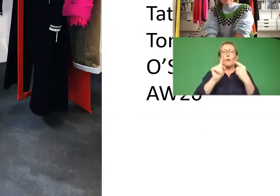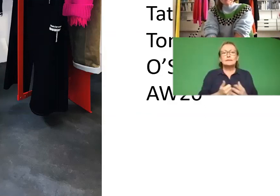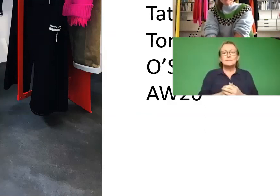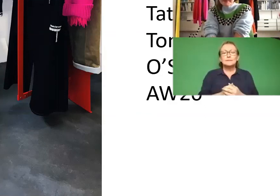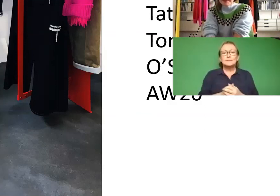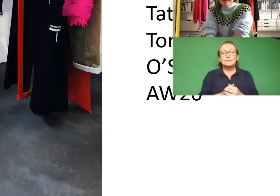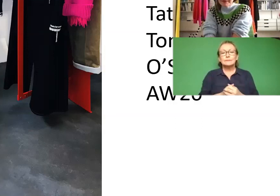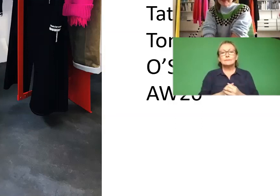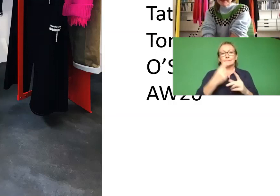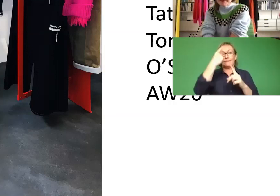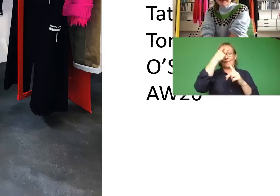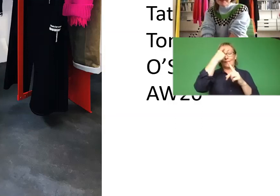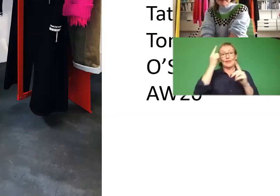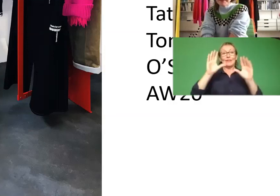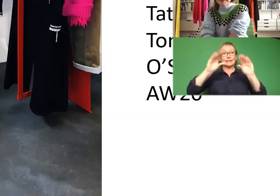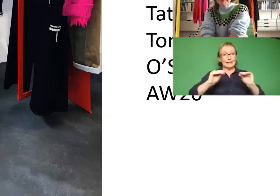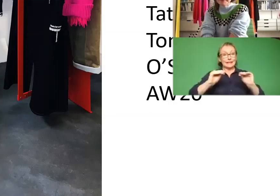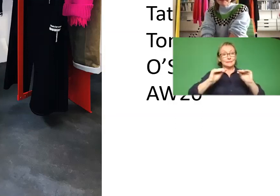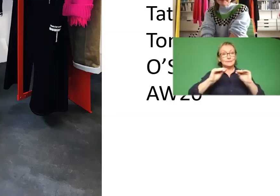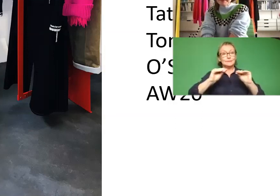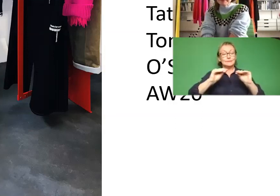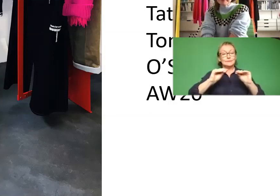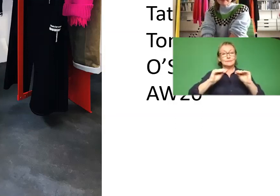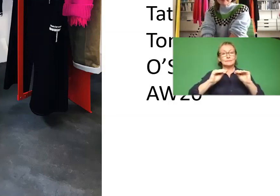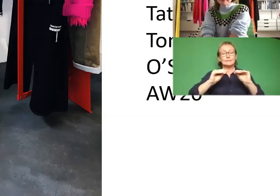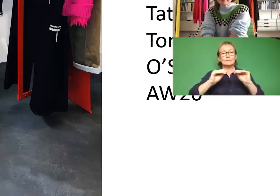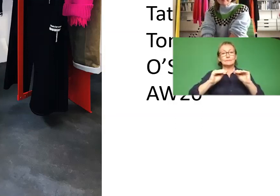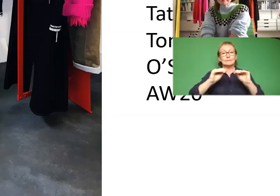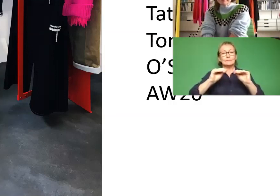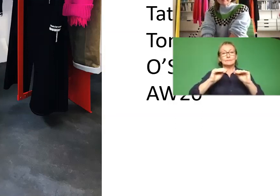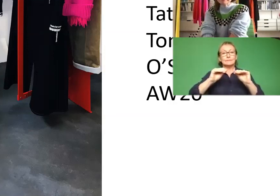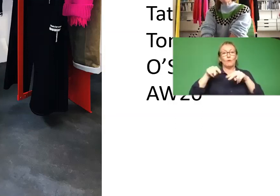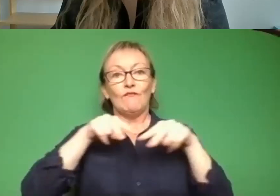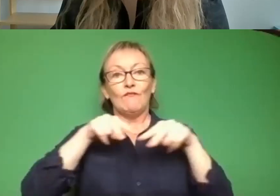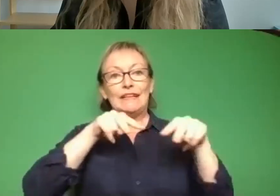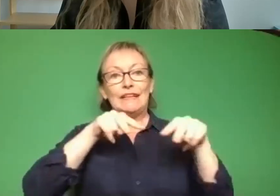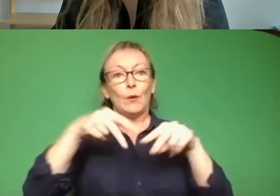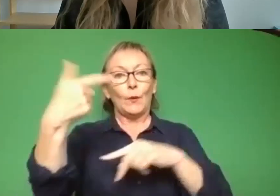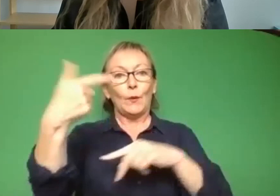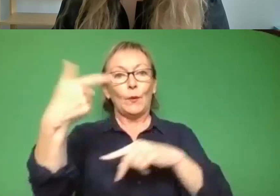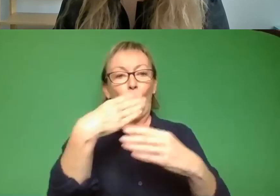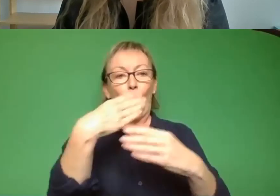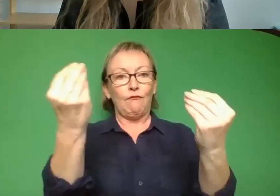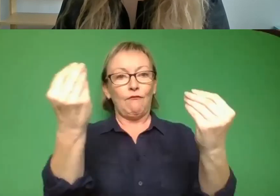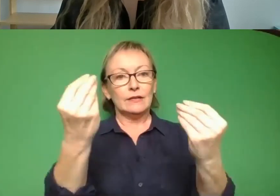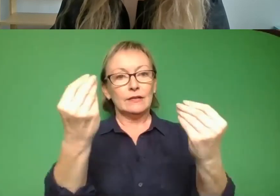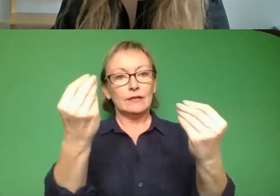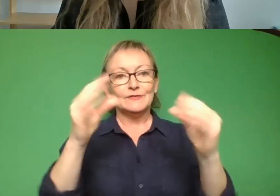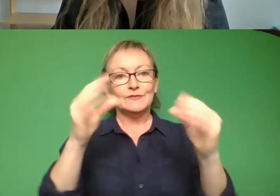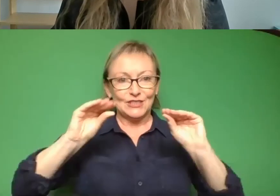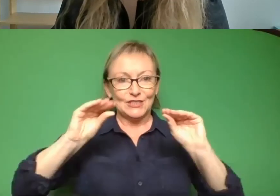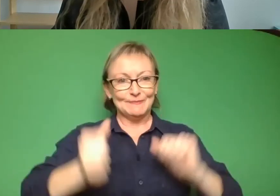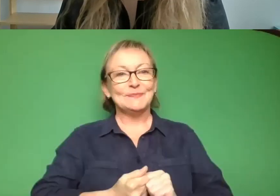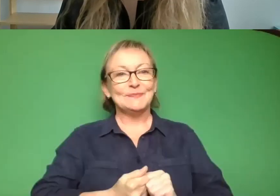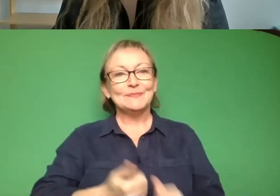I think that's kind of the end for us. If you guys want to just turn your videos off, we will call it a day. Thank you. Well,